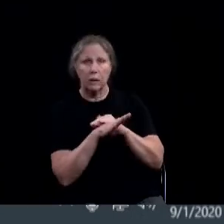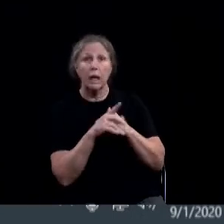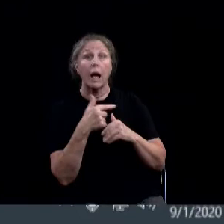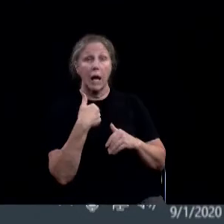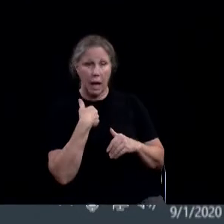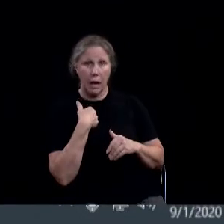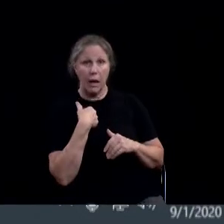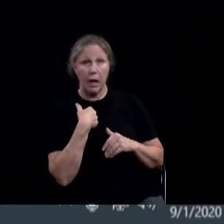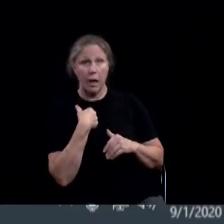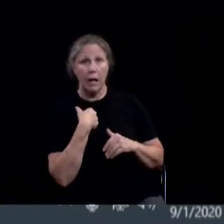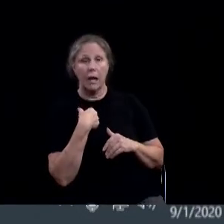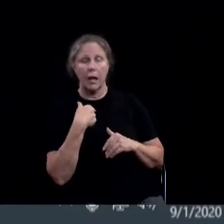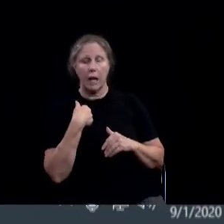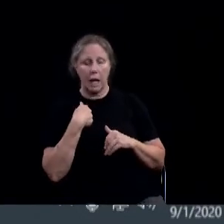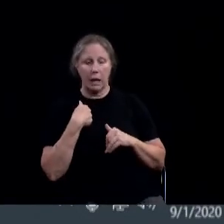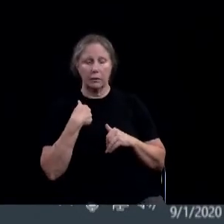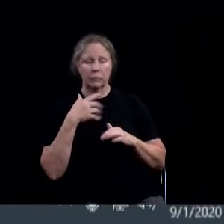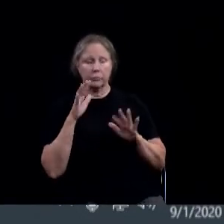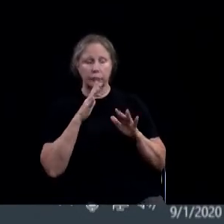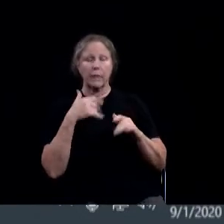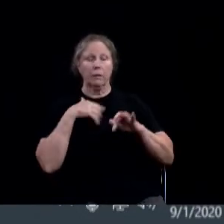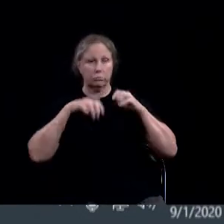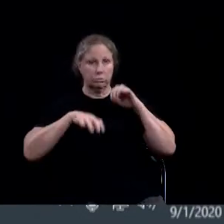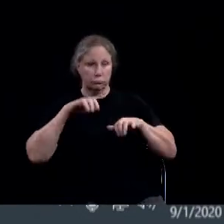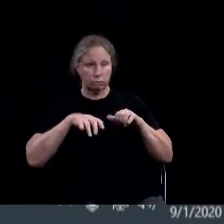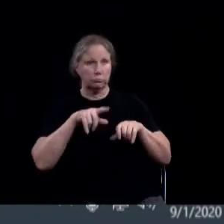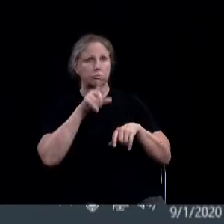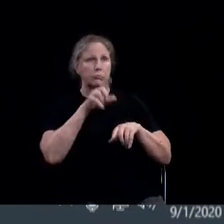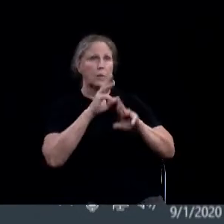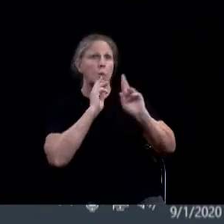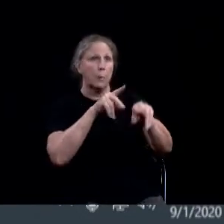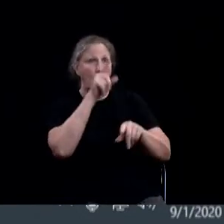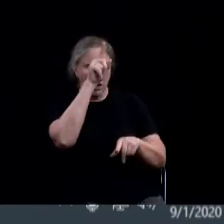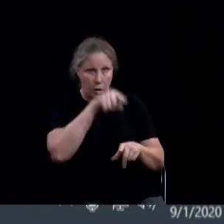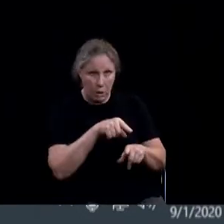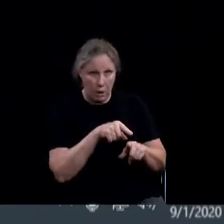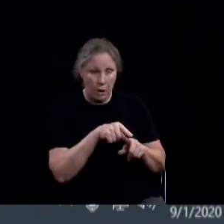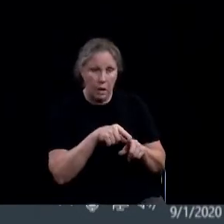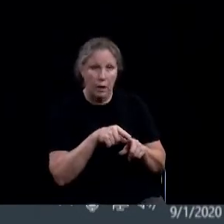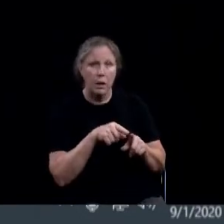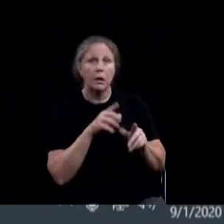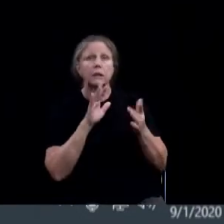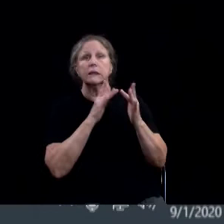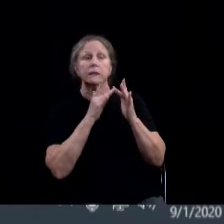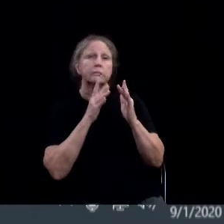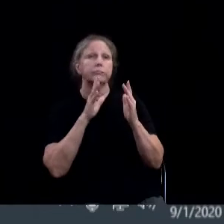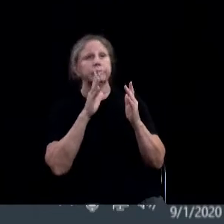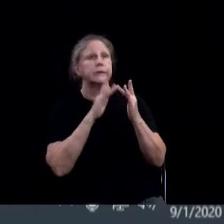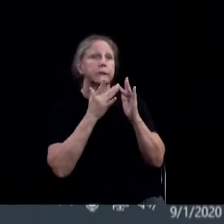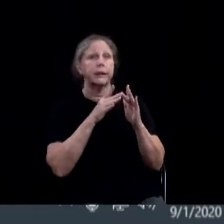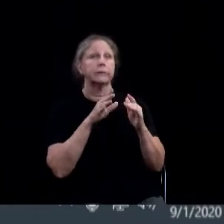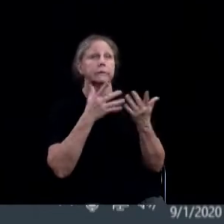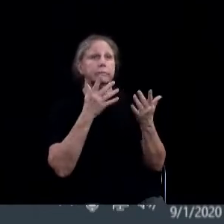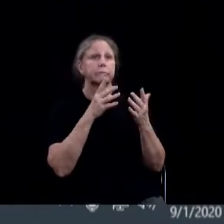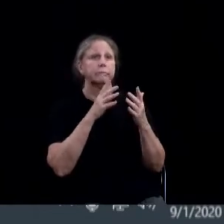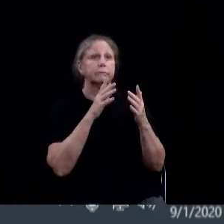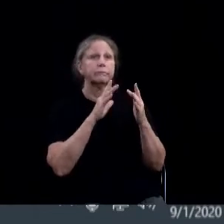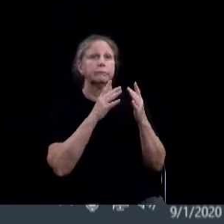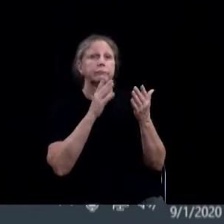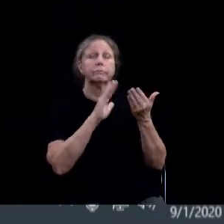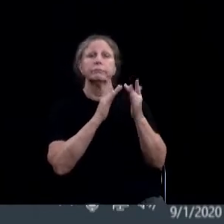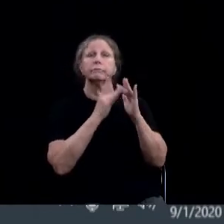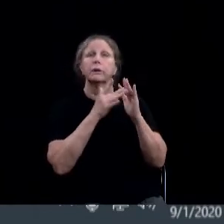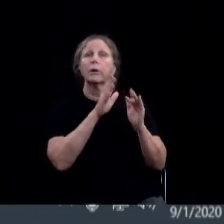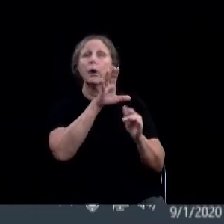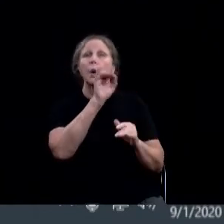report, on the City of Waco's code enforcement site, bam. I'm watching that,